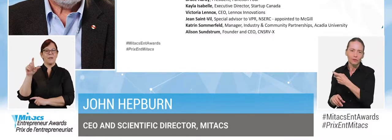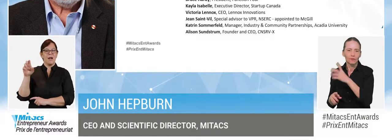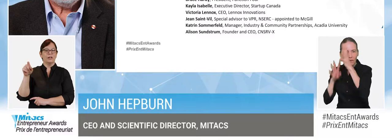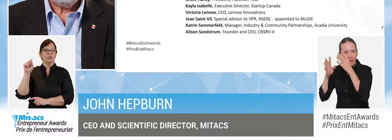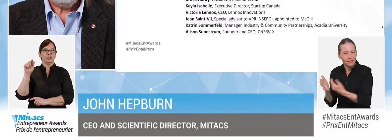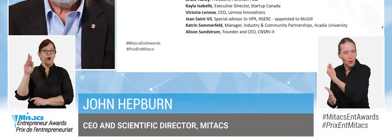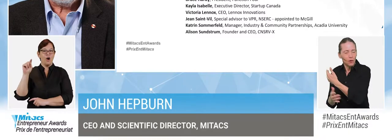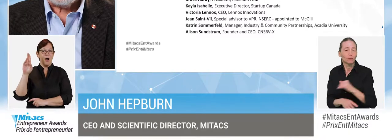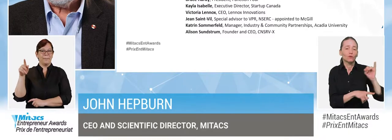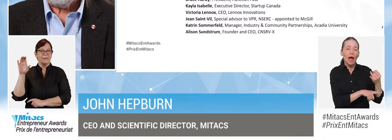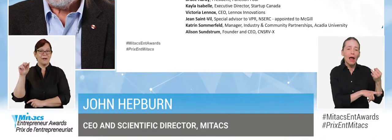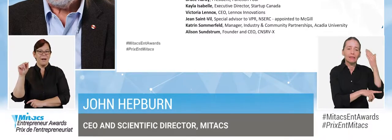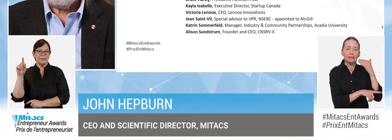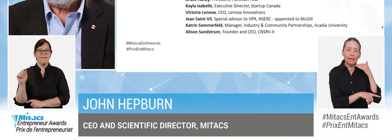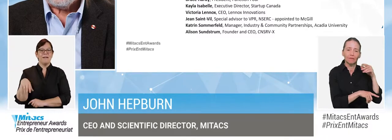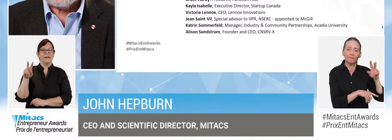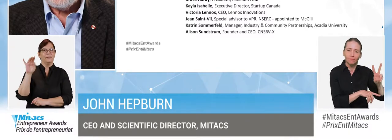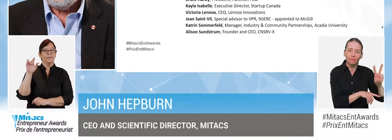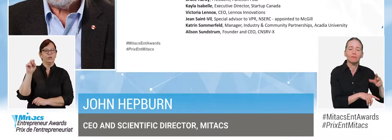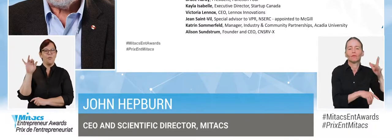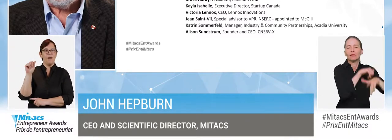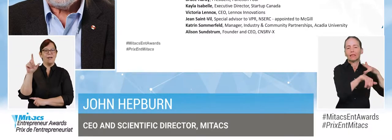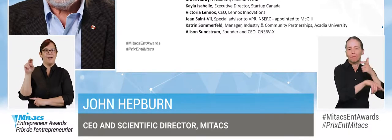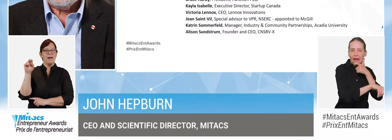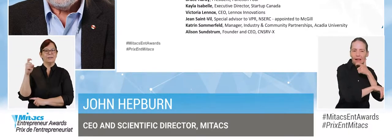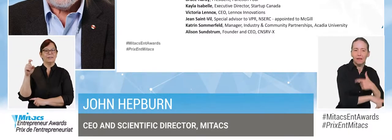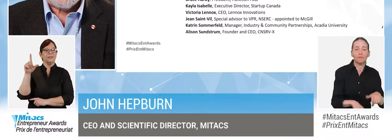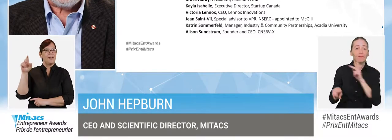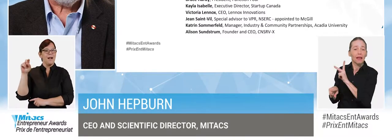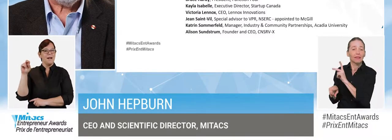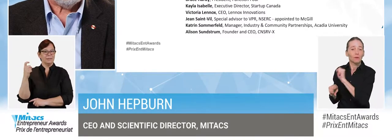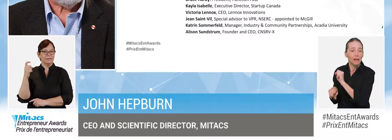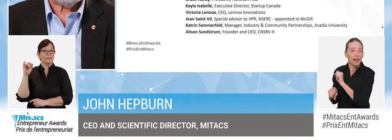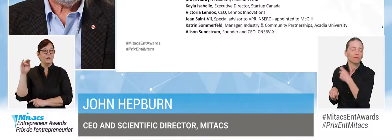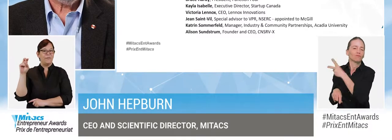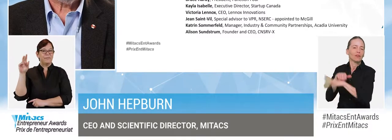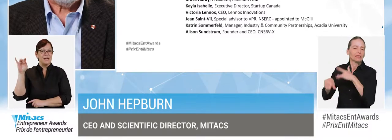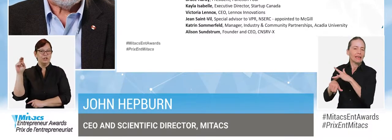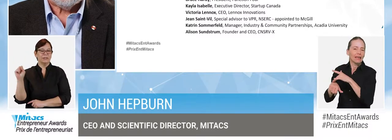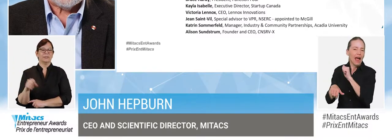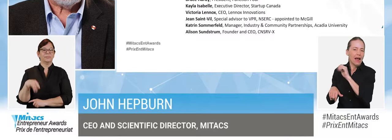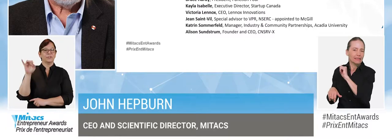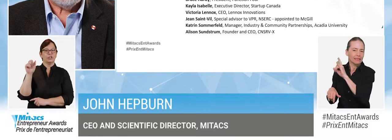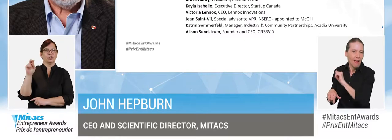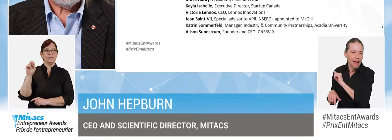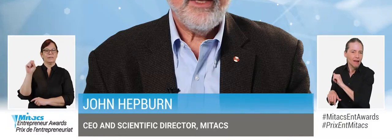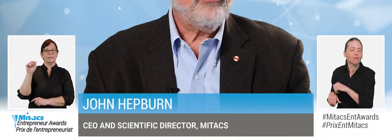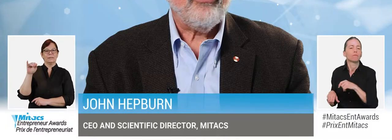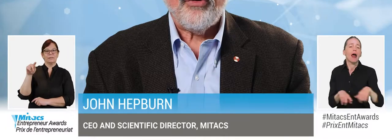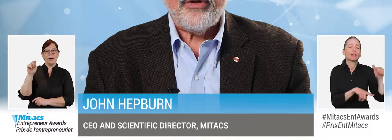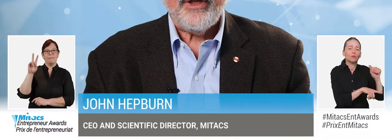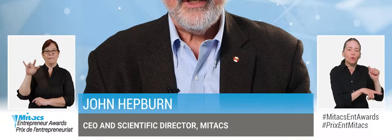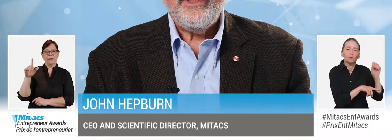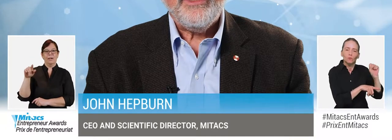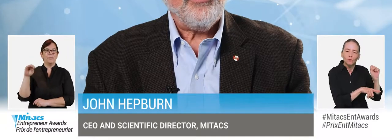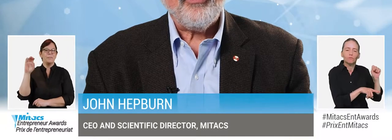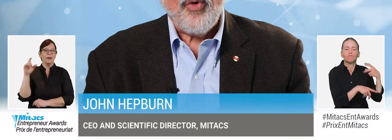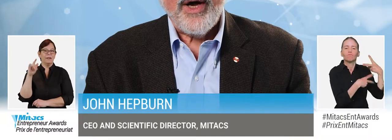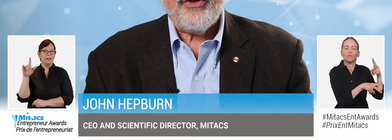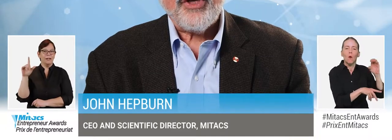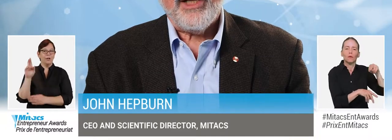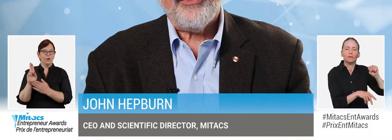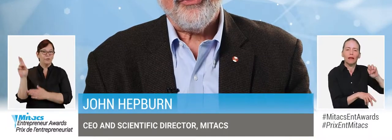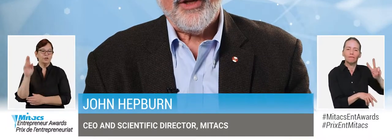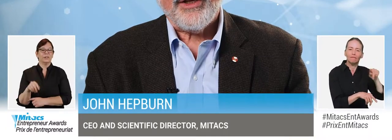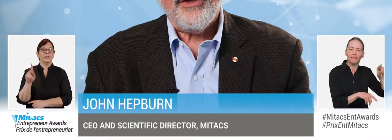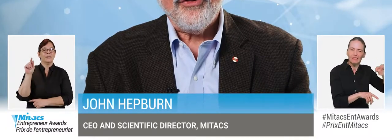McGill, Katrin Sommerfeld, Acadia University, and Allison Sundstrom, ConservX. Certainly, it was